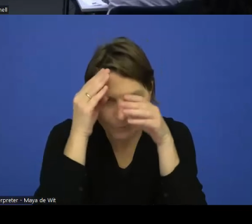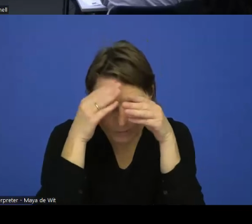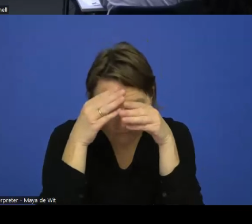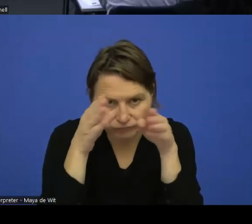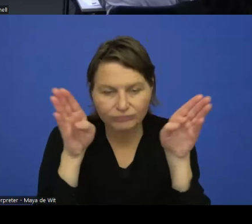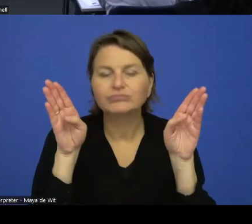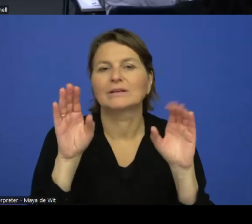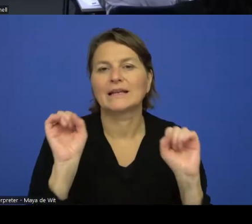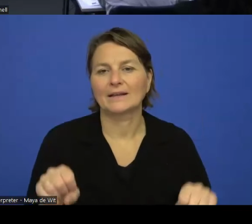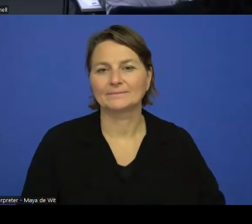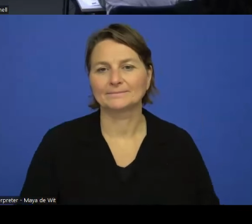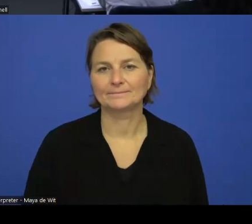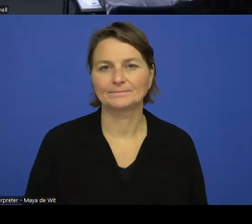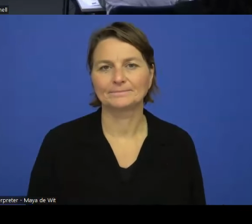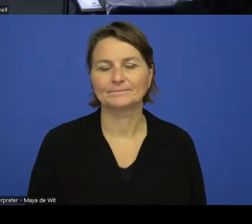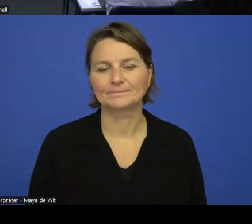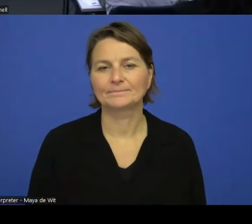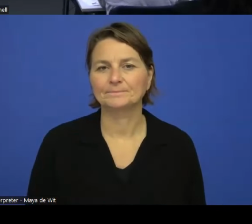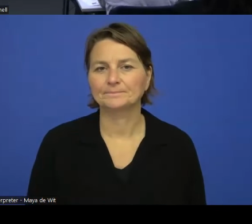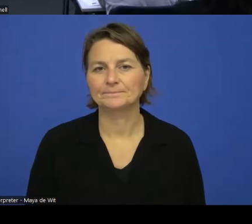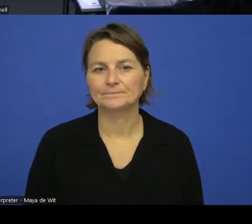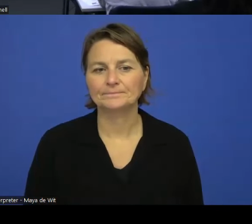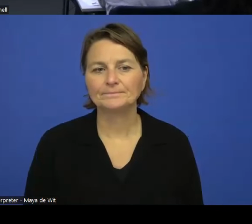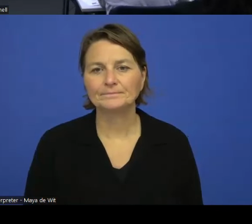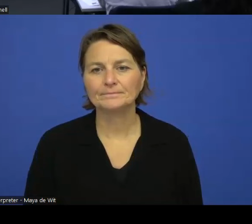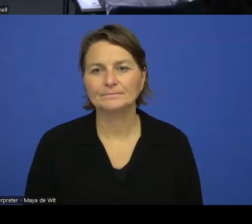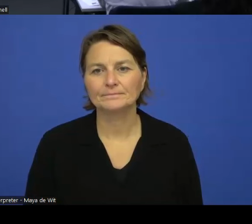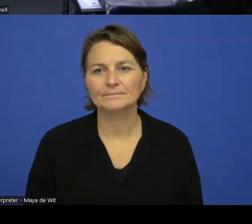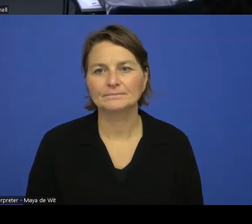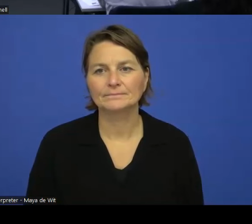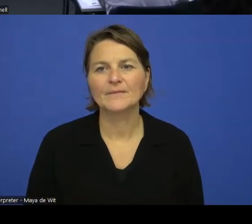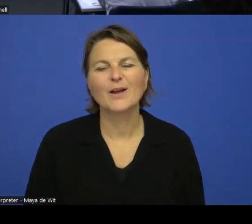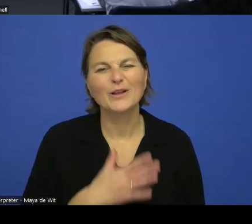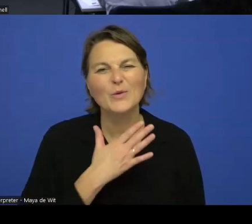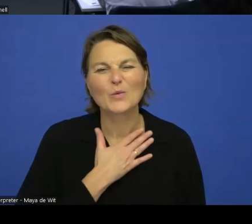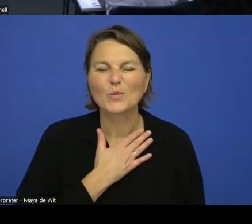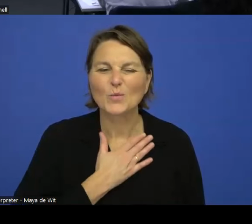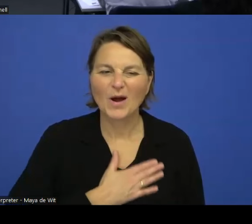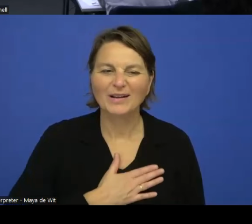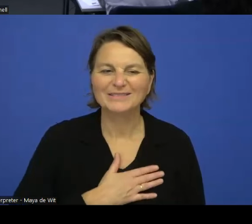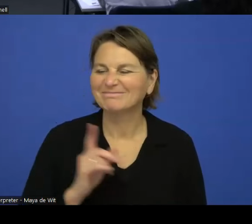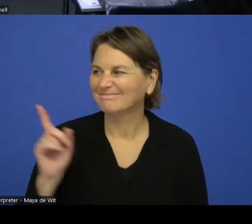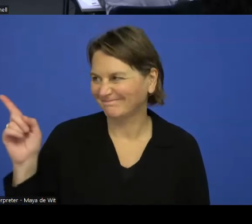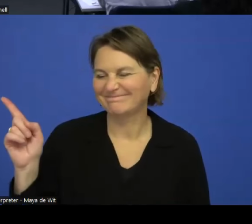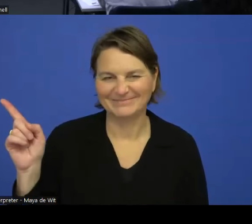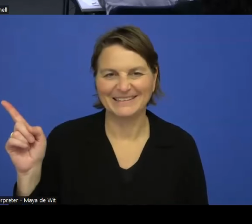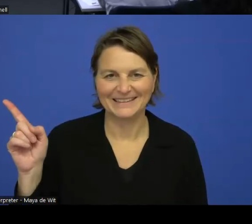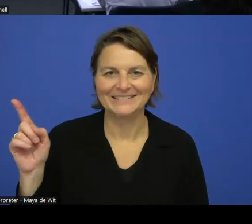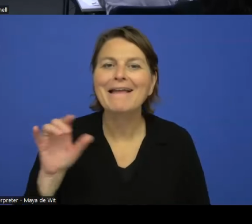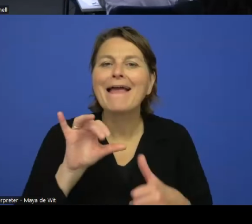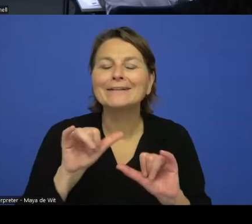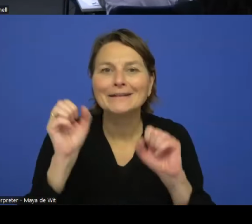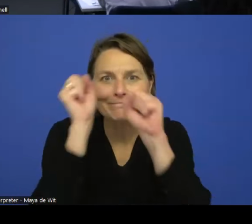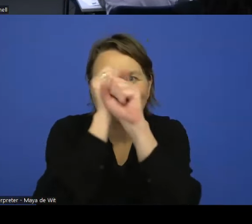And in some ways, I really like this idea of the engineering imagination, which I stole from the idea of the